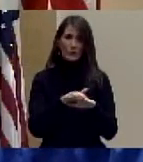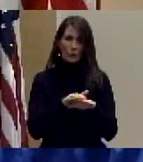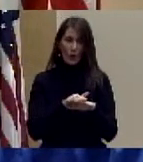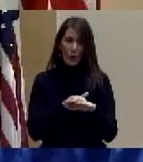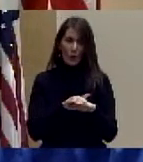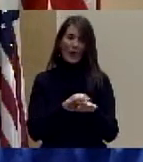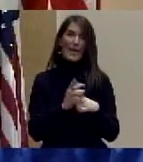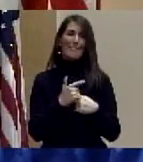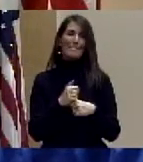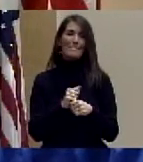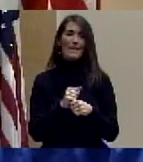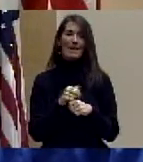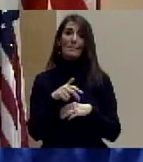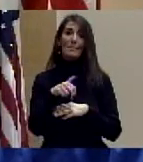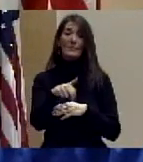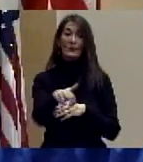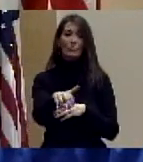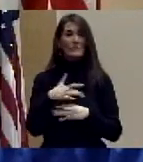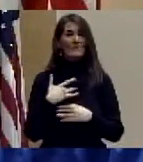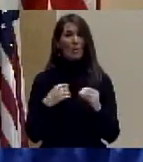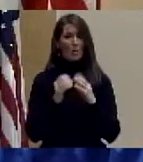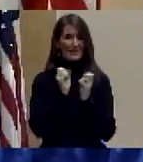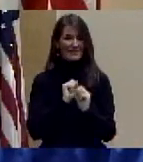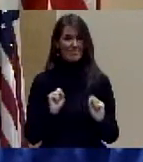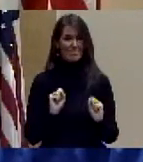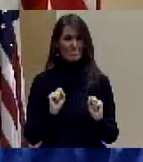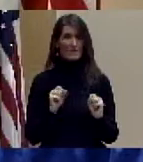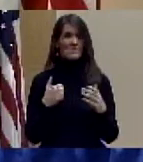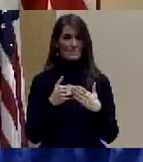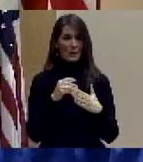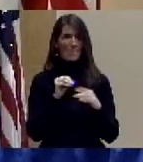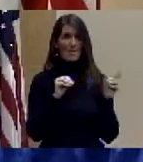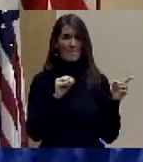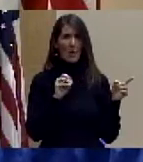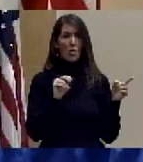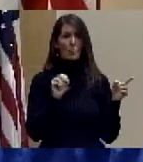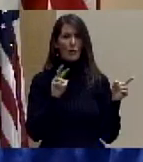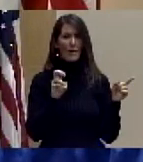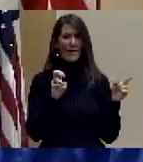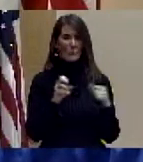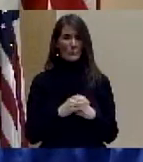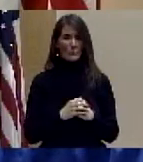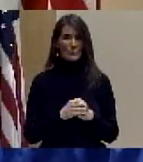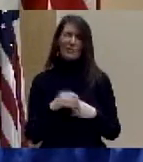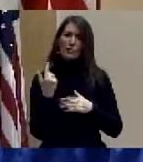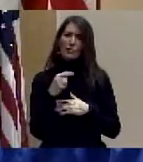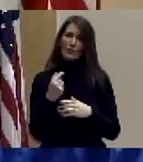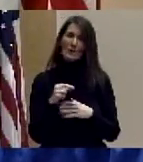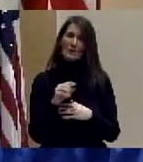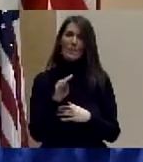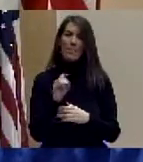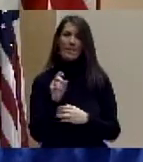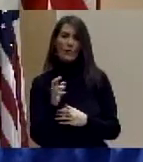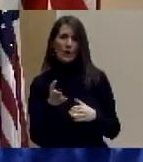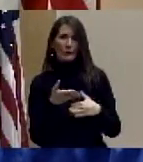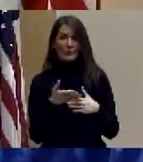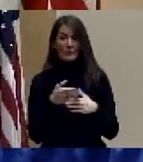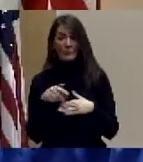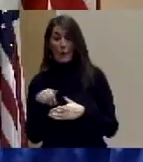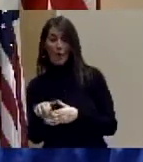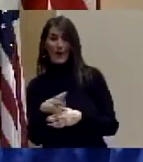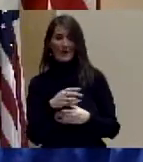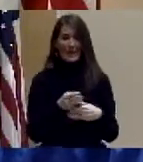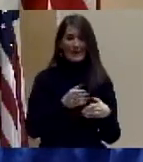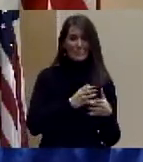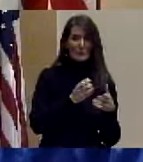make pedestrians feel safer along Monroe Avenue, having that green buffer between them and the streets,